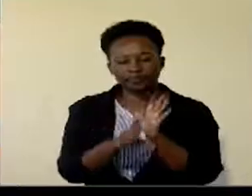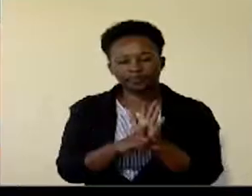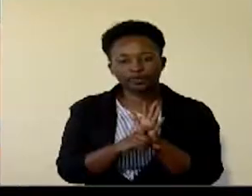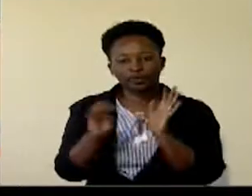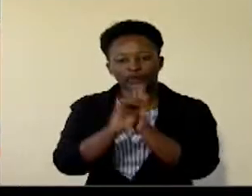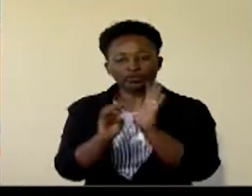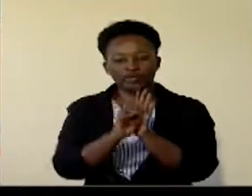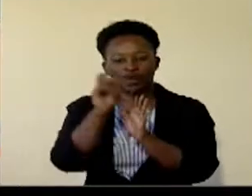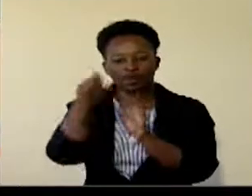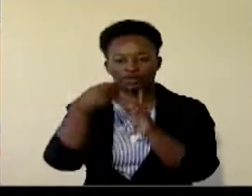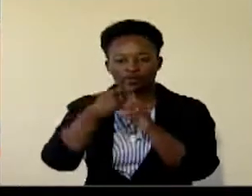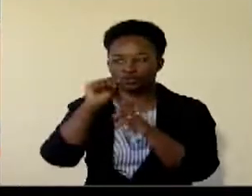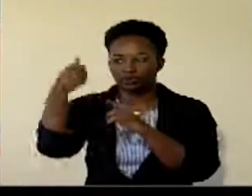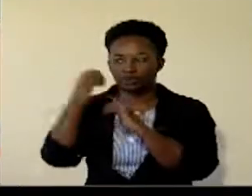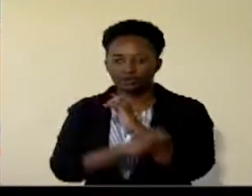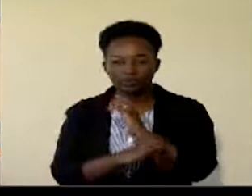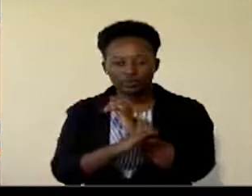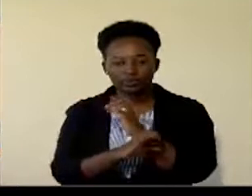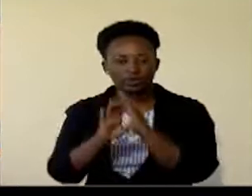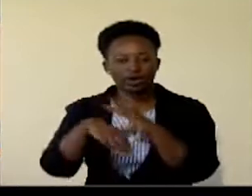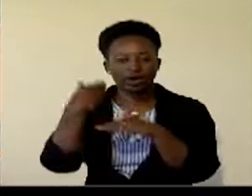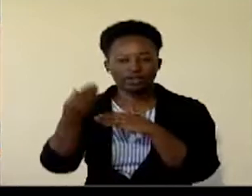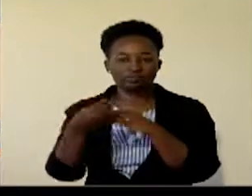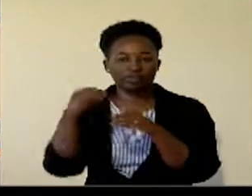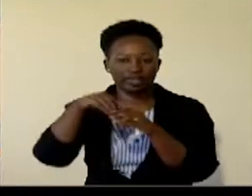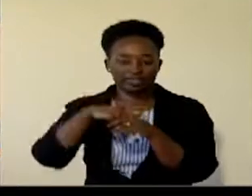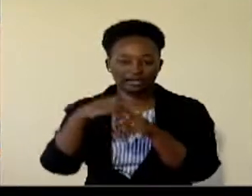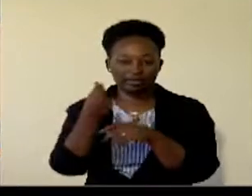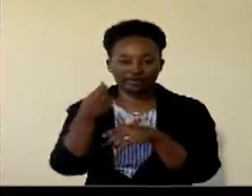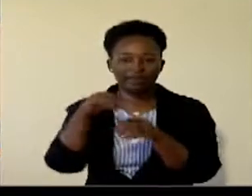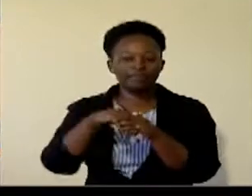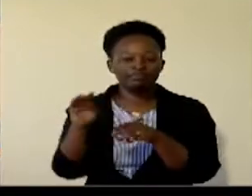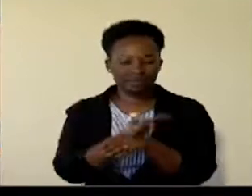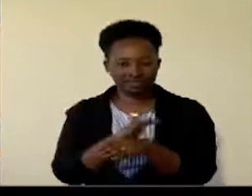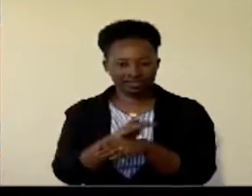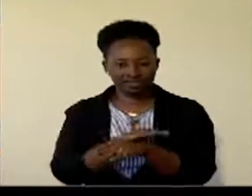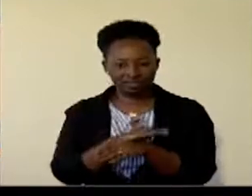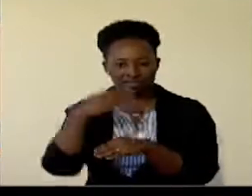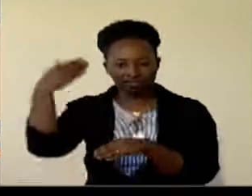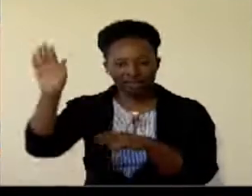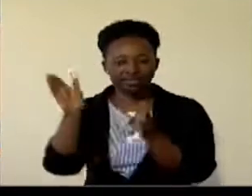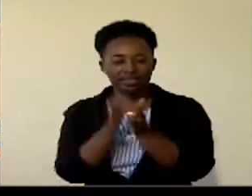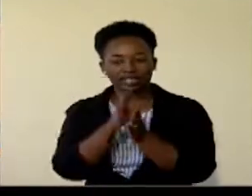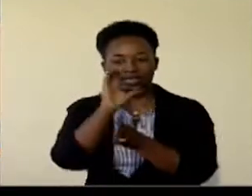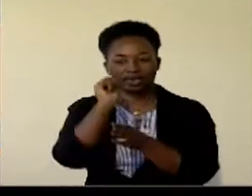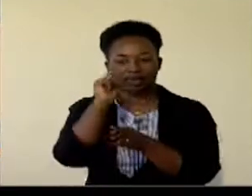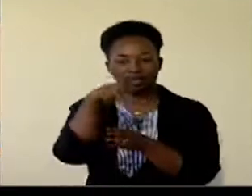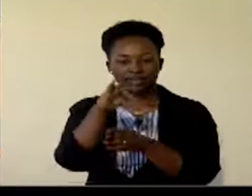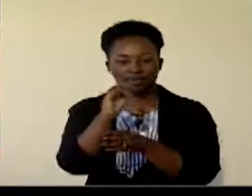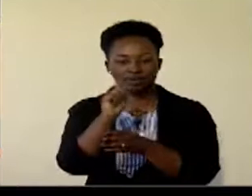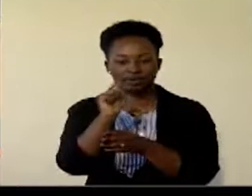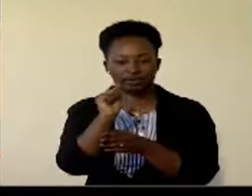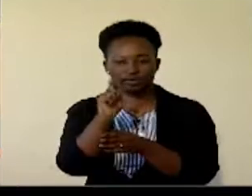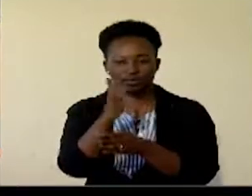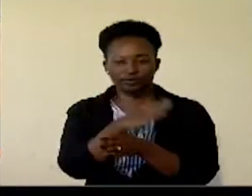people coming from other countries and they're investing into the country, foreign investments. And capital outflows, that is what